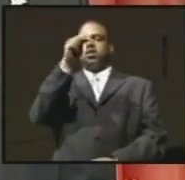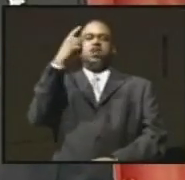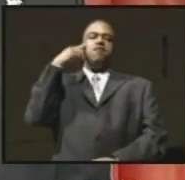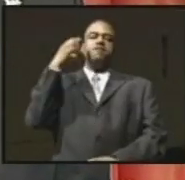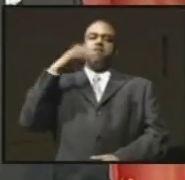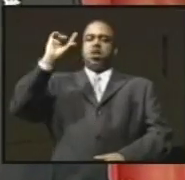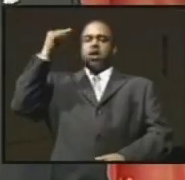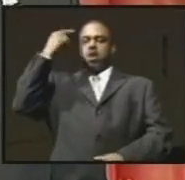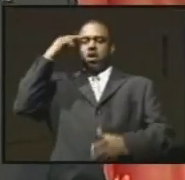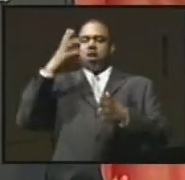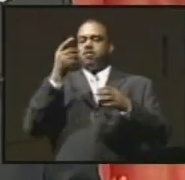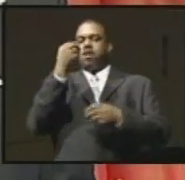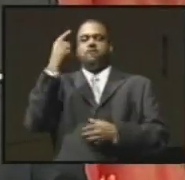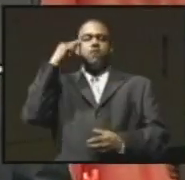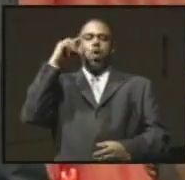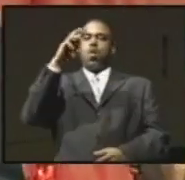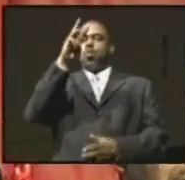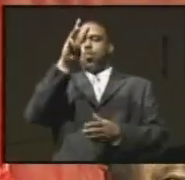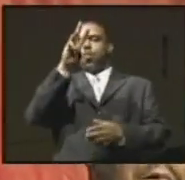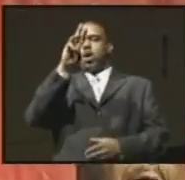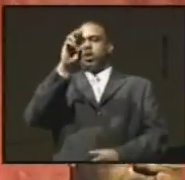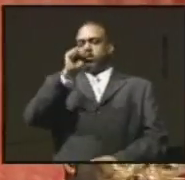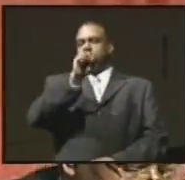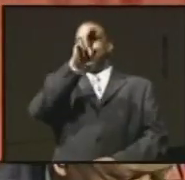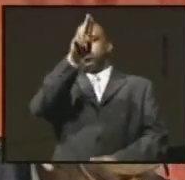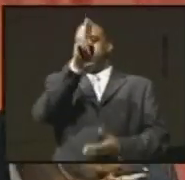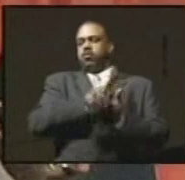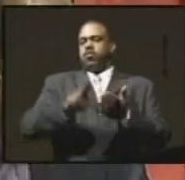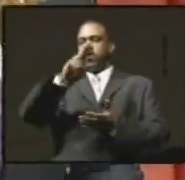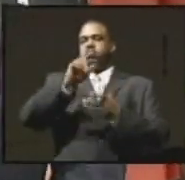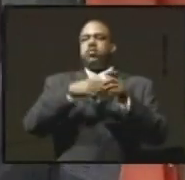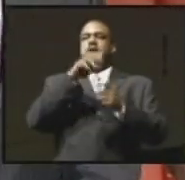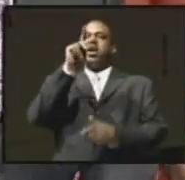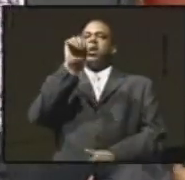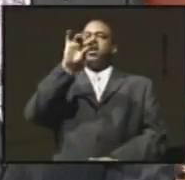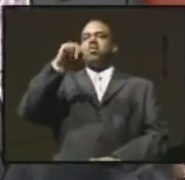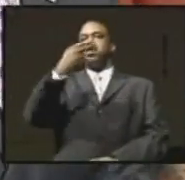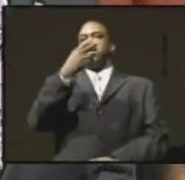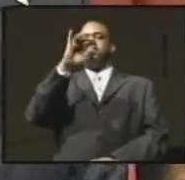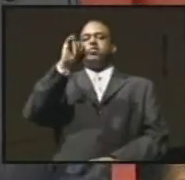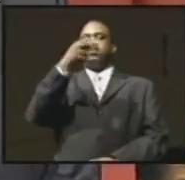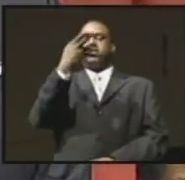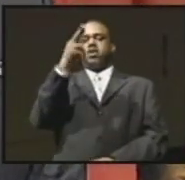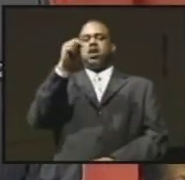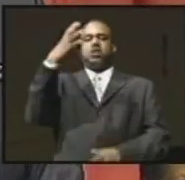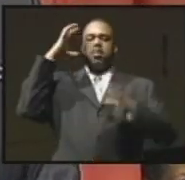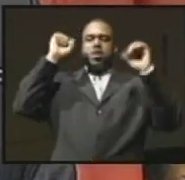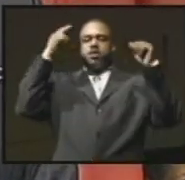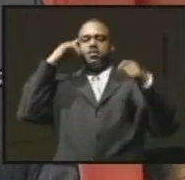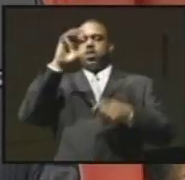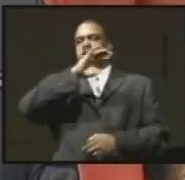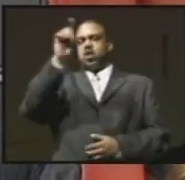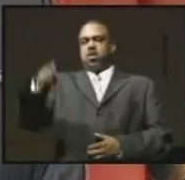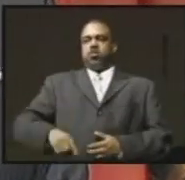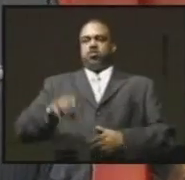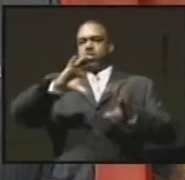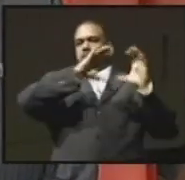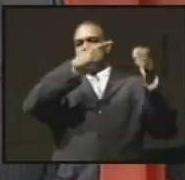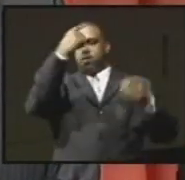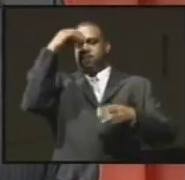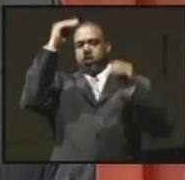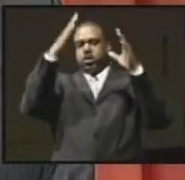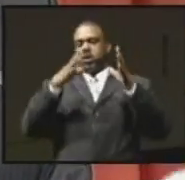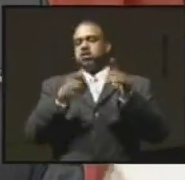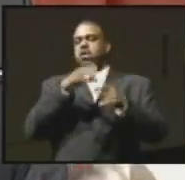Wayne State University. Mr. Keith Johnson, President, Detroit Federation of Teachers. Ms.